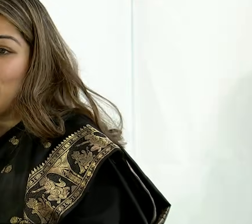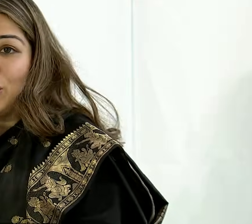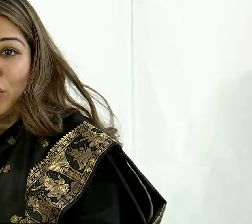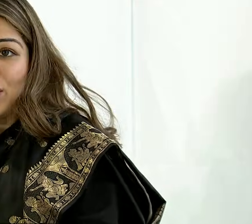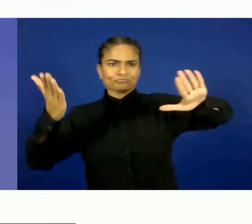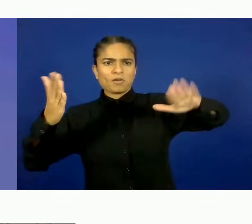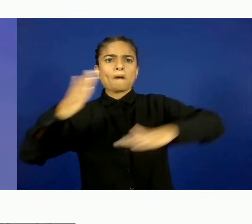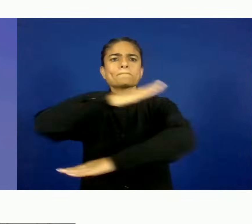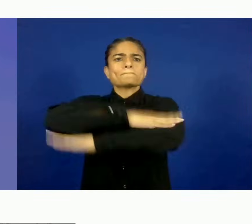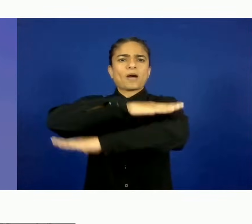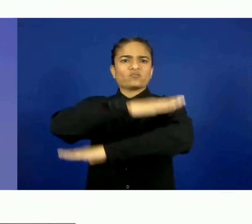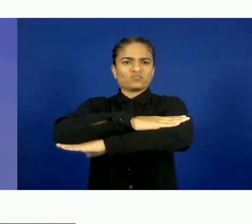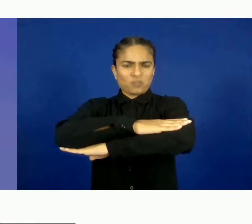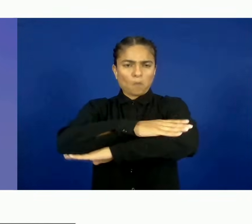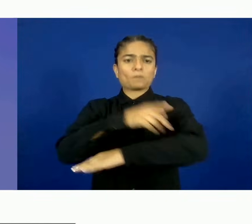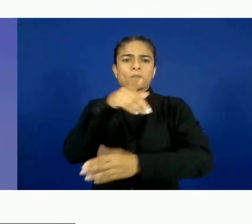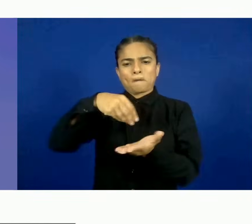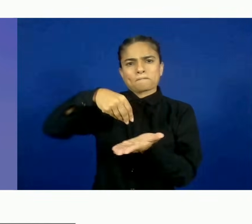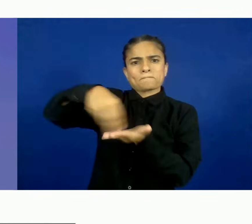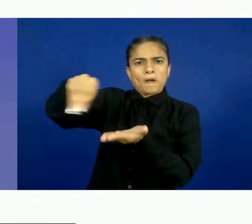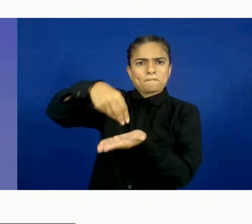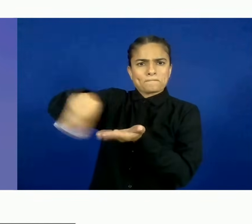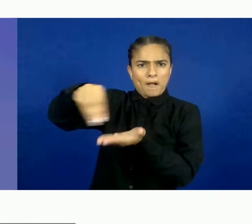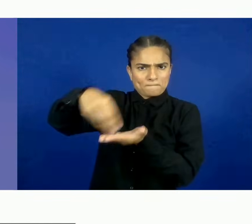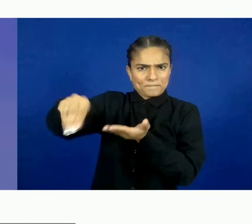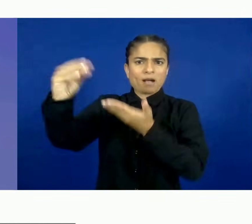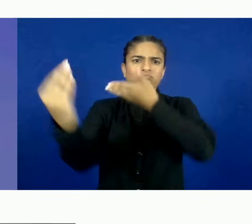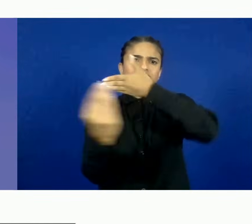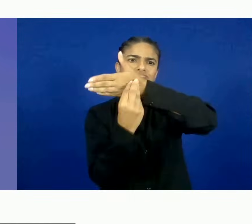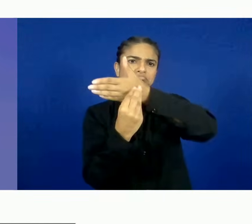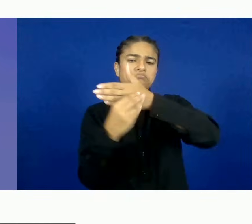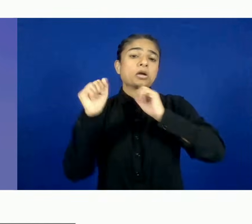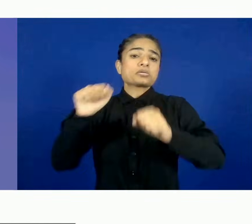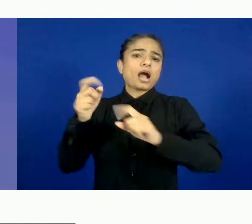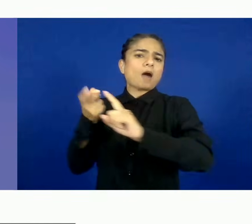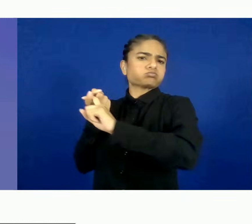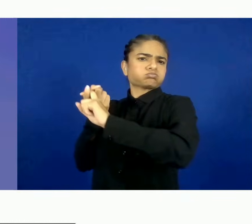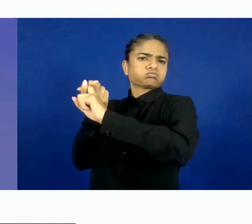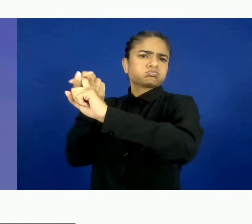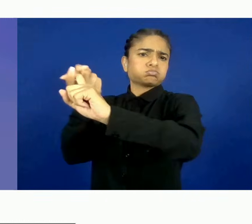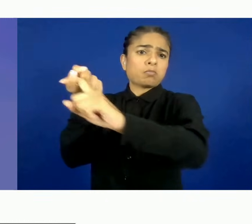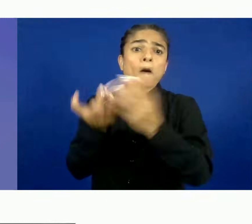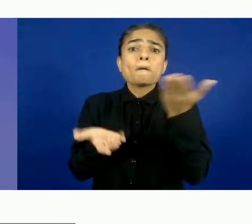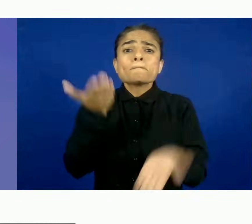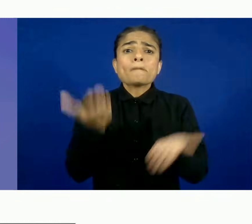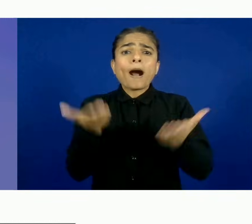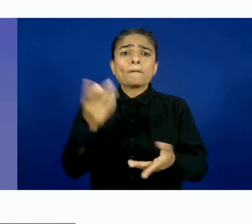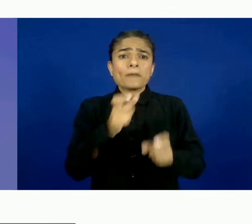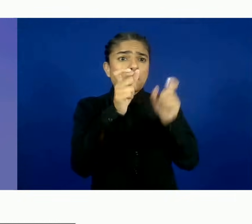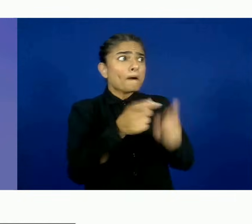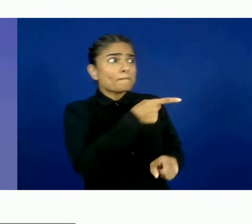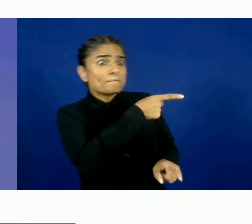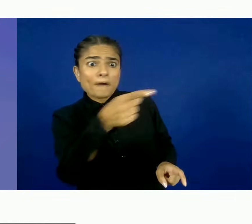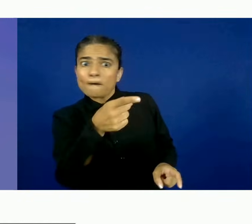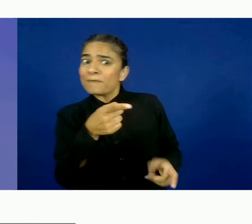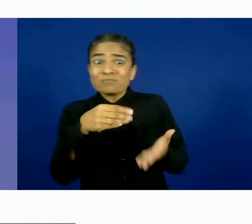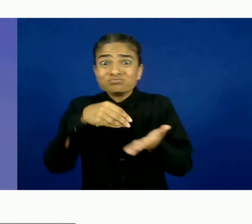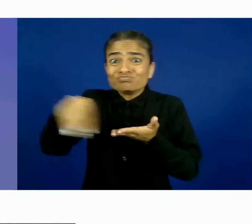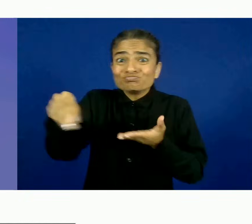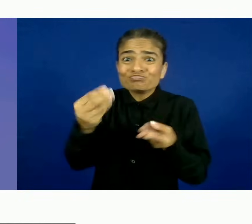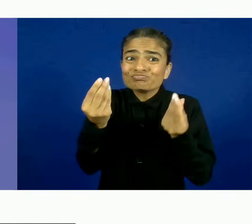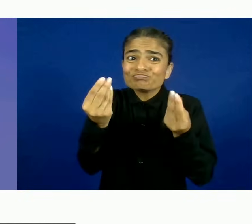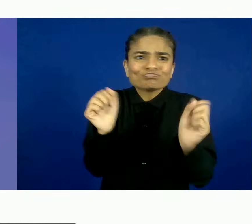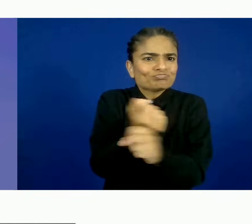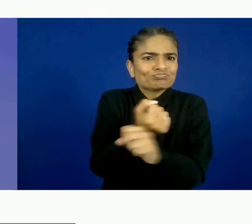And the users who cannot afford the subscription can also request for sponsorship, and companies can give out their CSR funds,